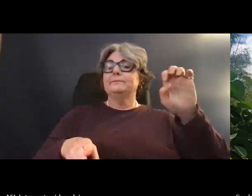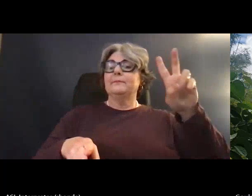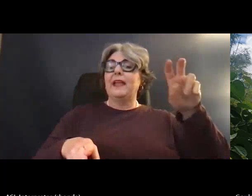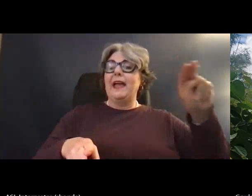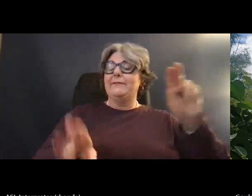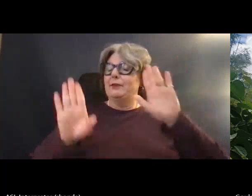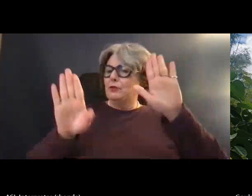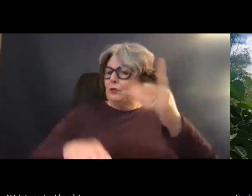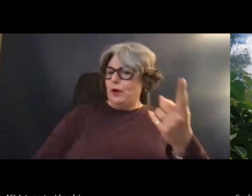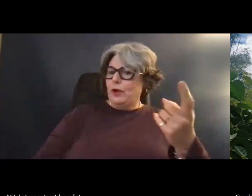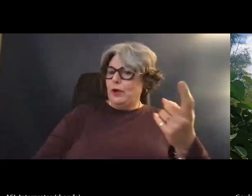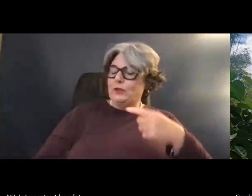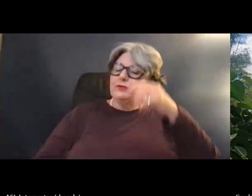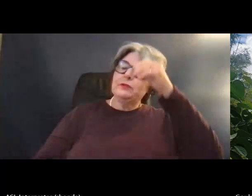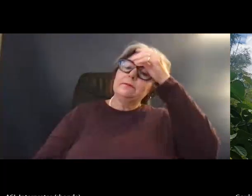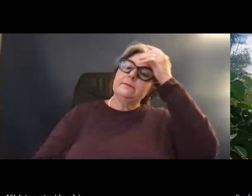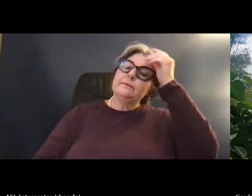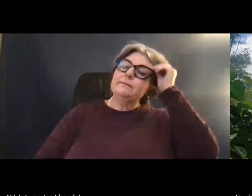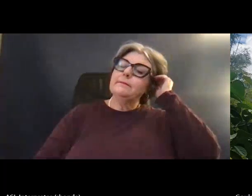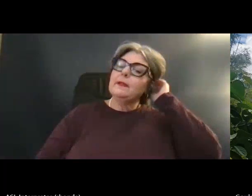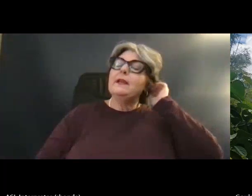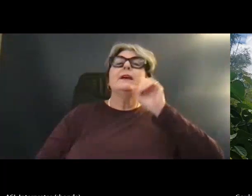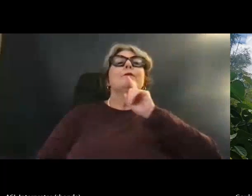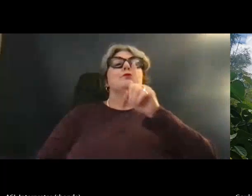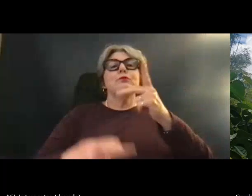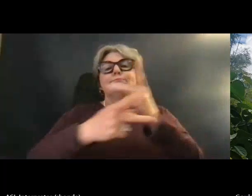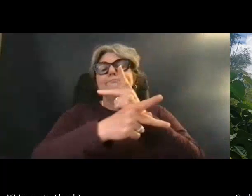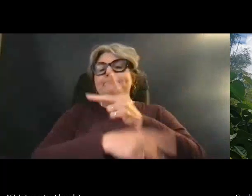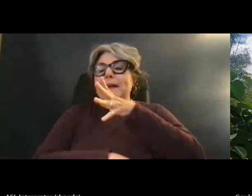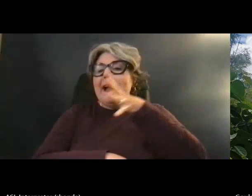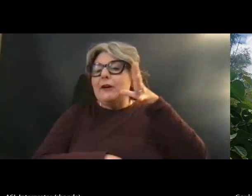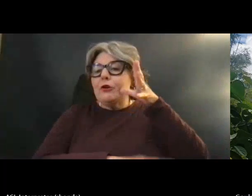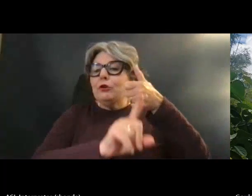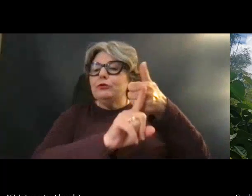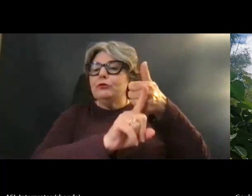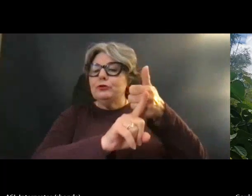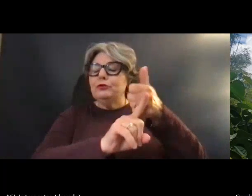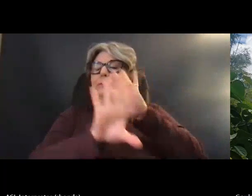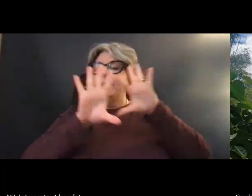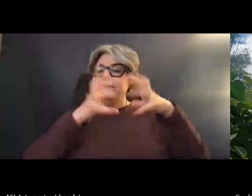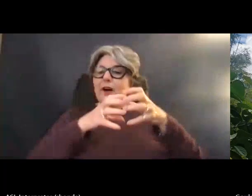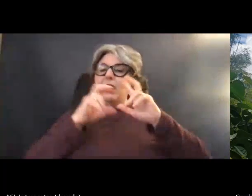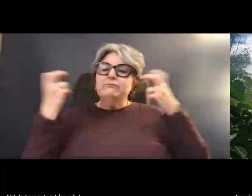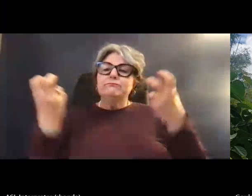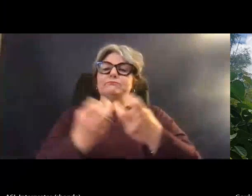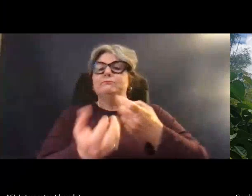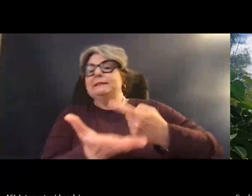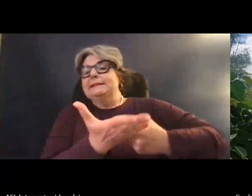think for us, it was really trying to get agriculture to have a seat at the table for